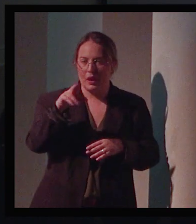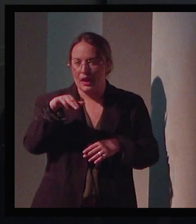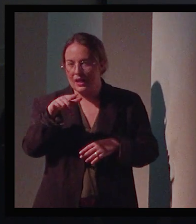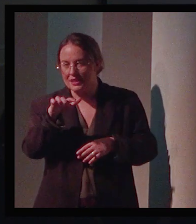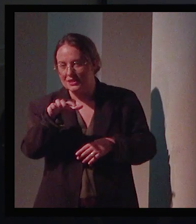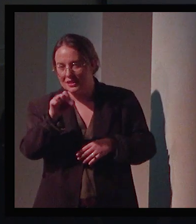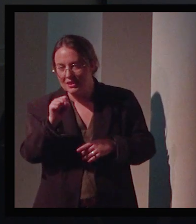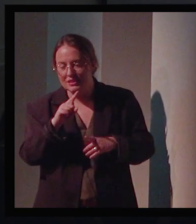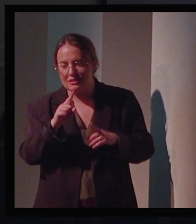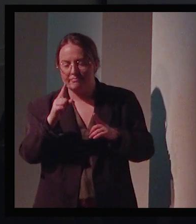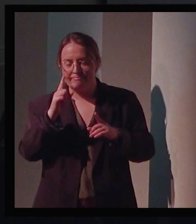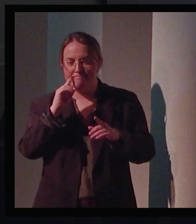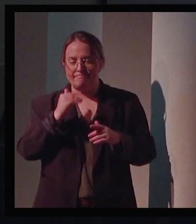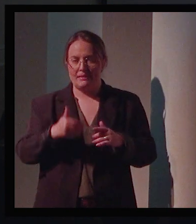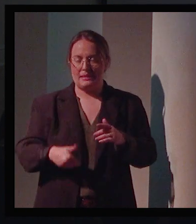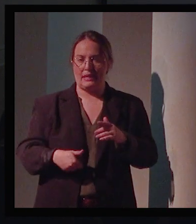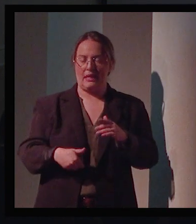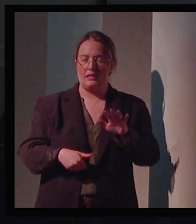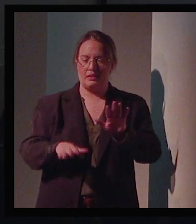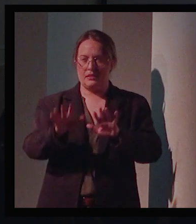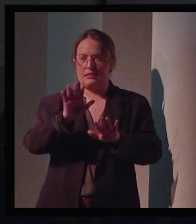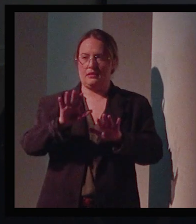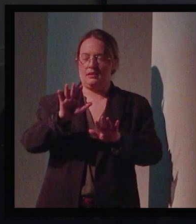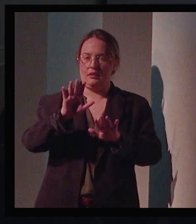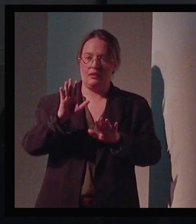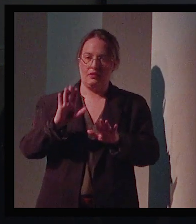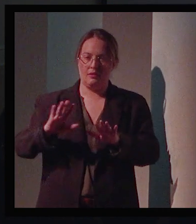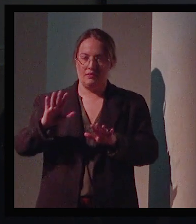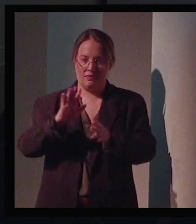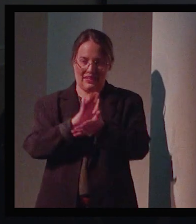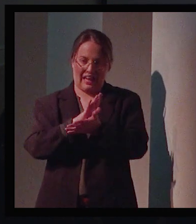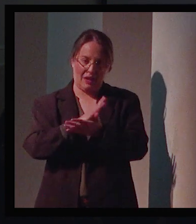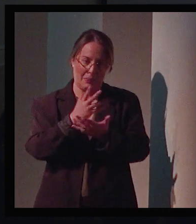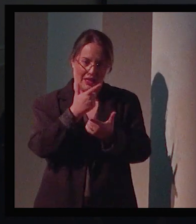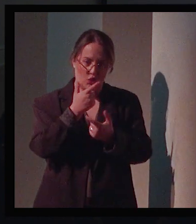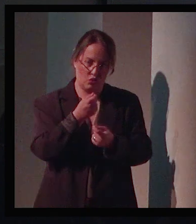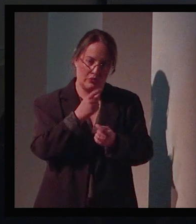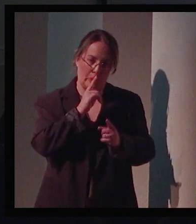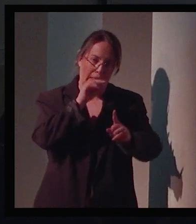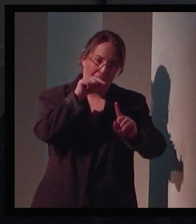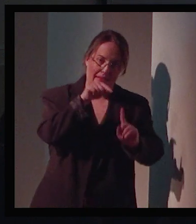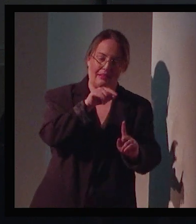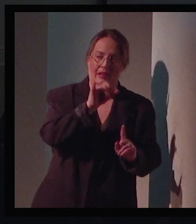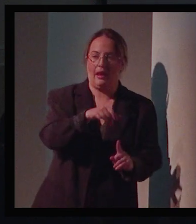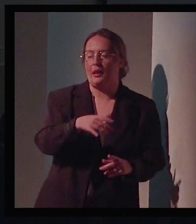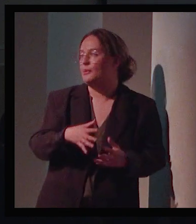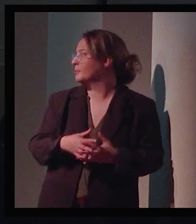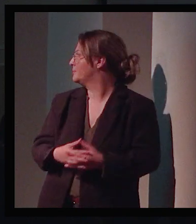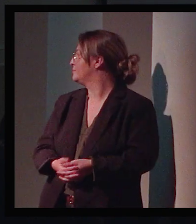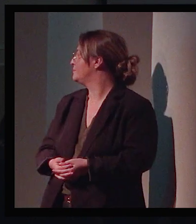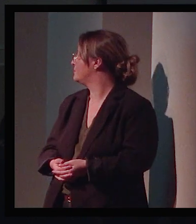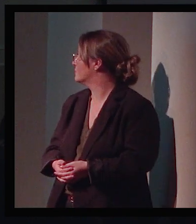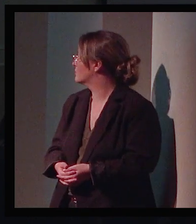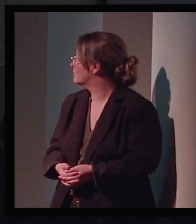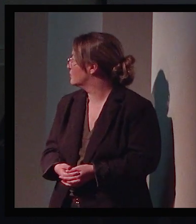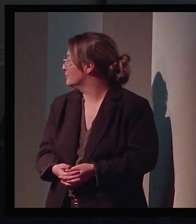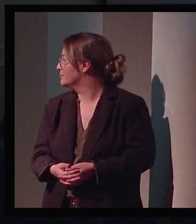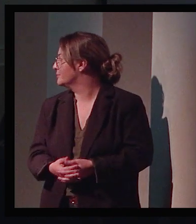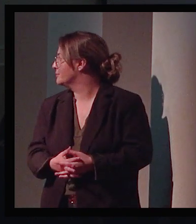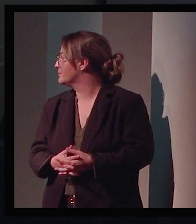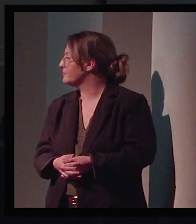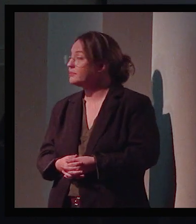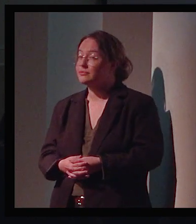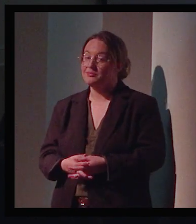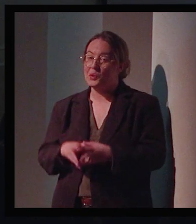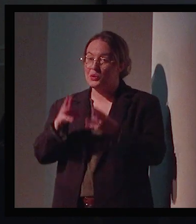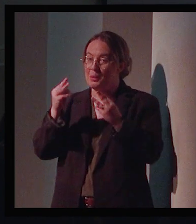historical subjects that were, that the Academy was interested in. So with the market in mind,